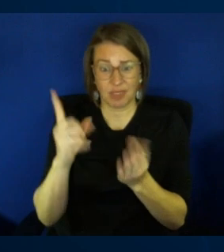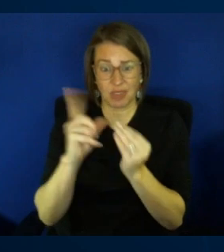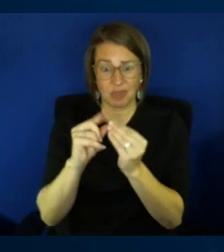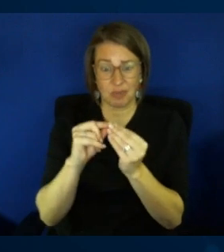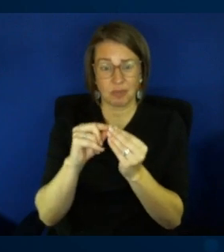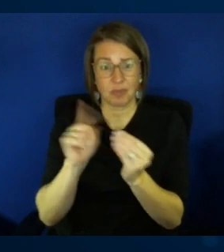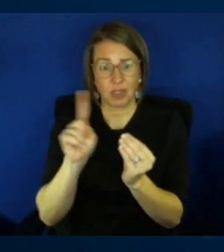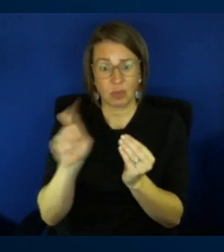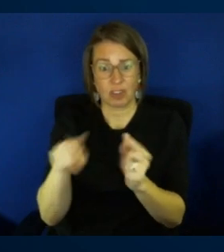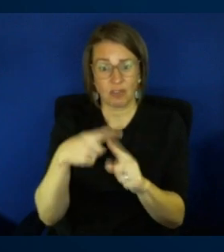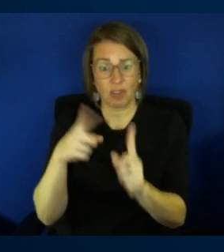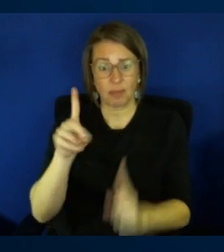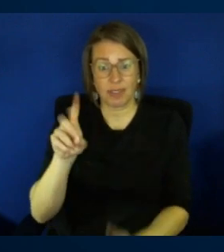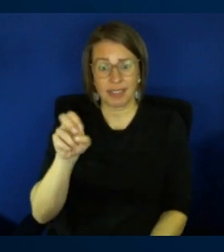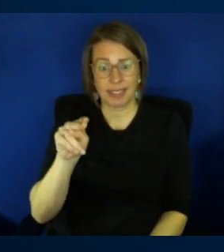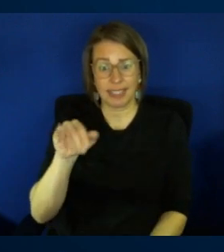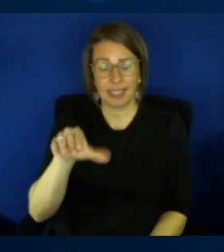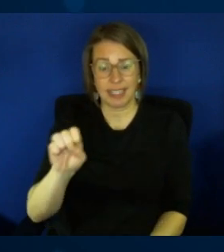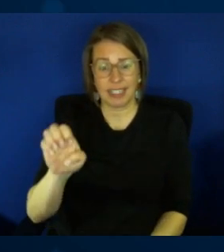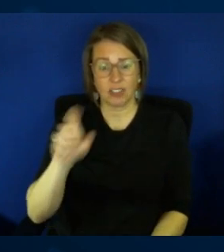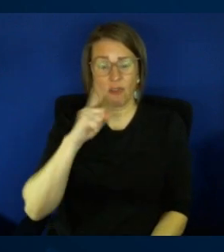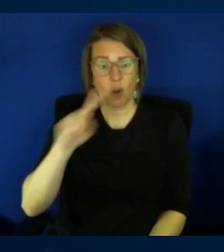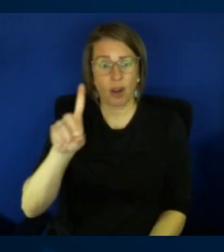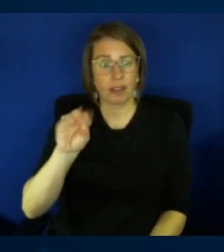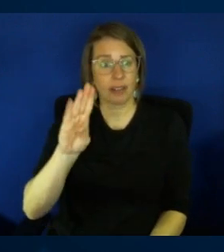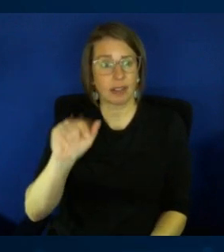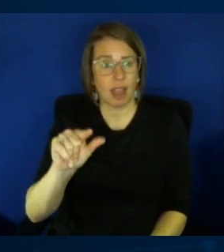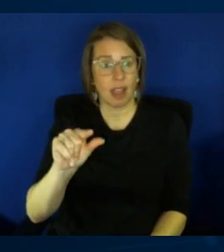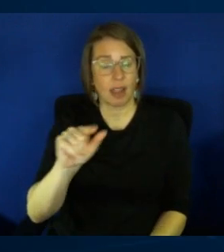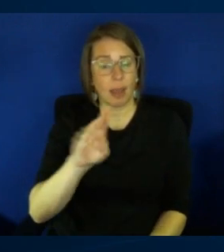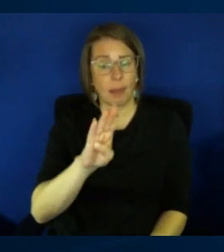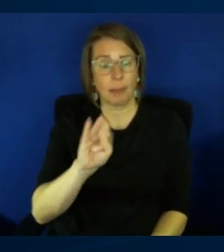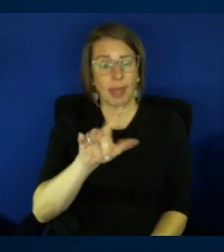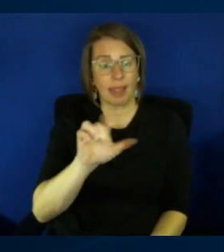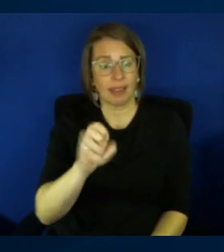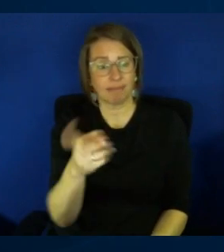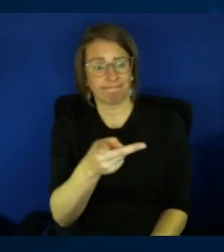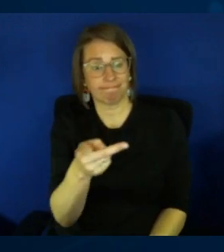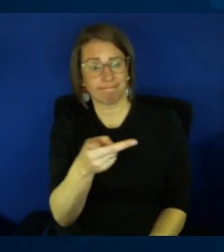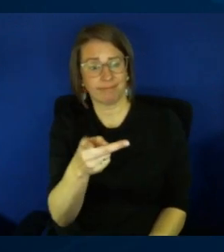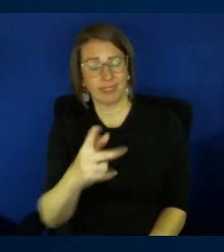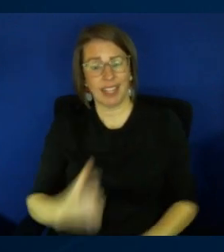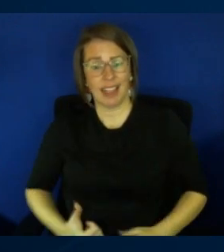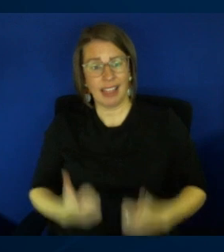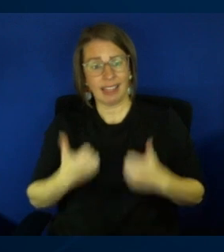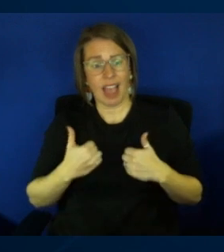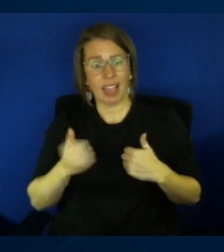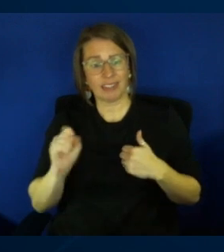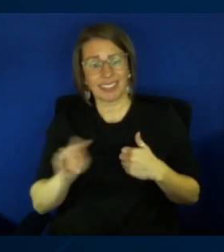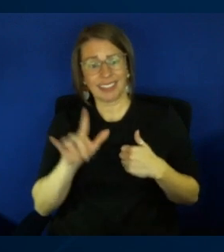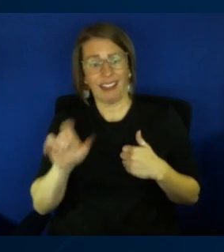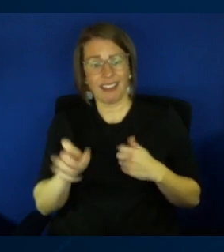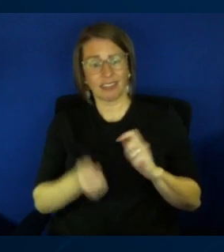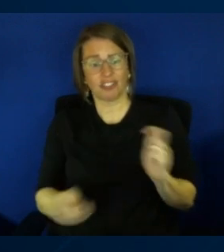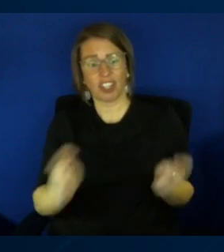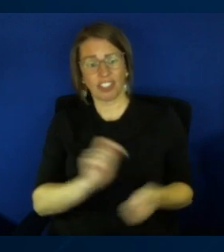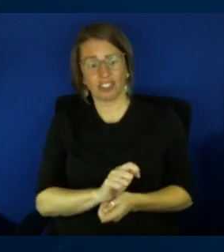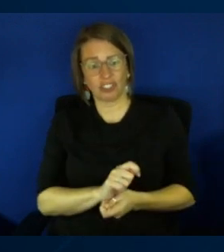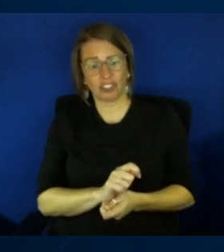Denise, and this is for Doug and Billy. She wants to know if you've had to make any lifestyle changes after this whole string of